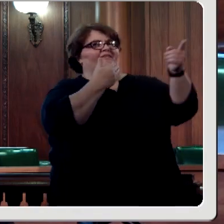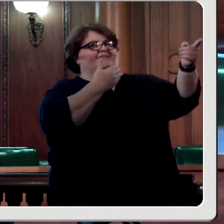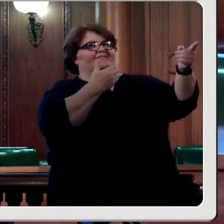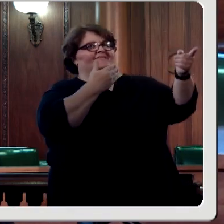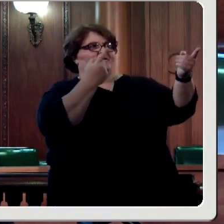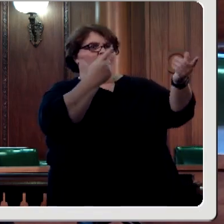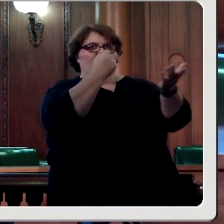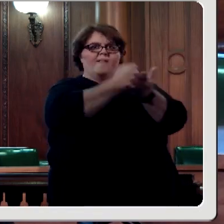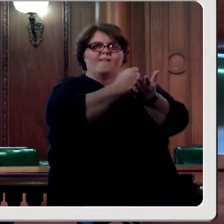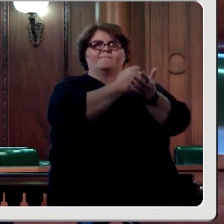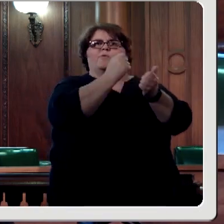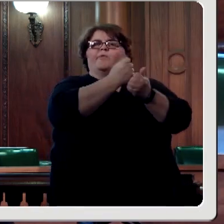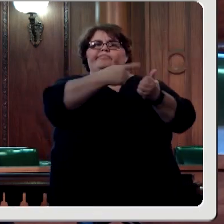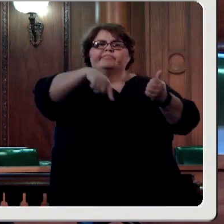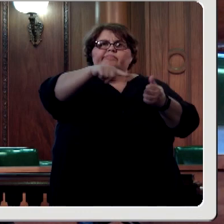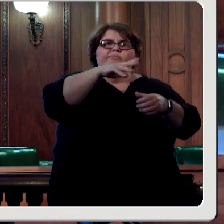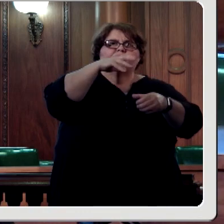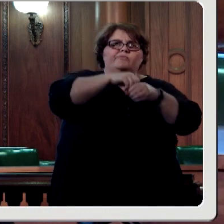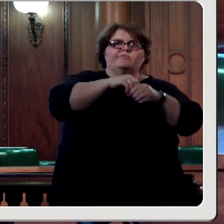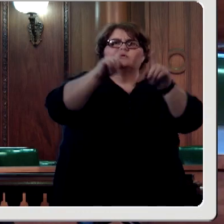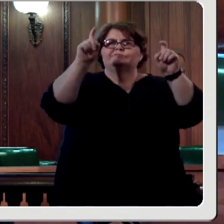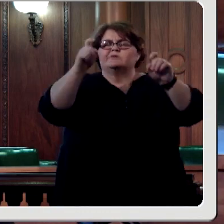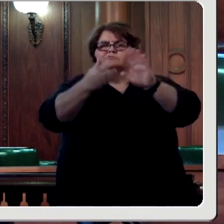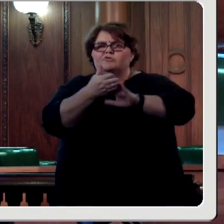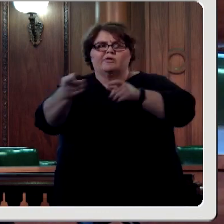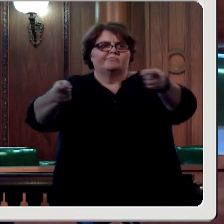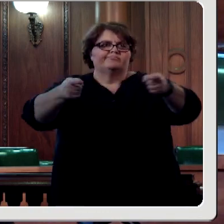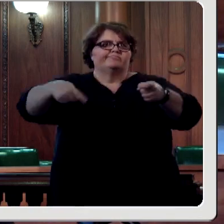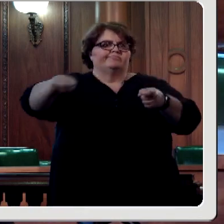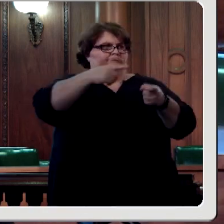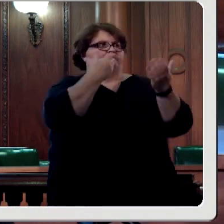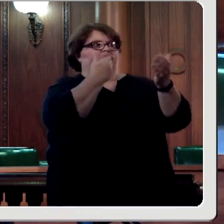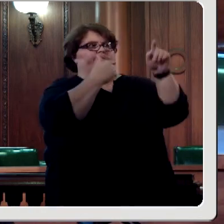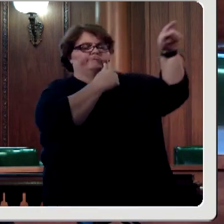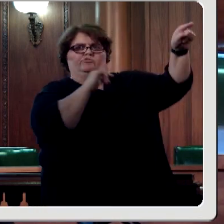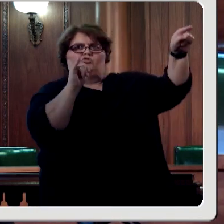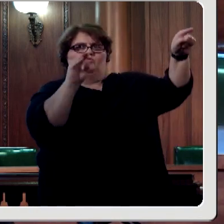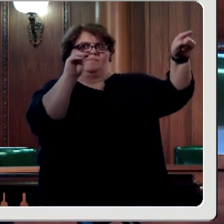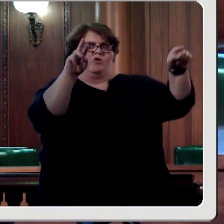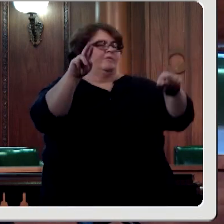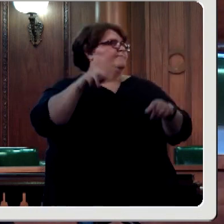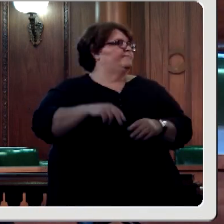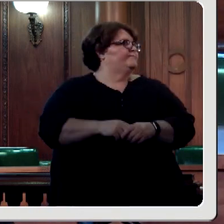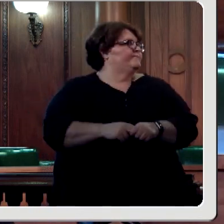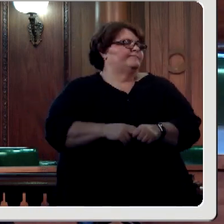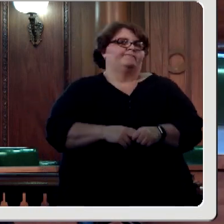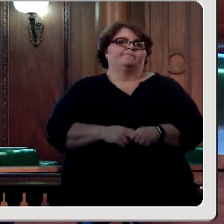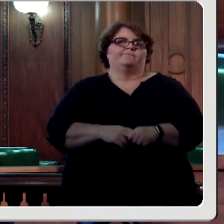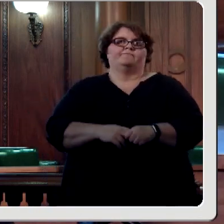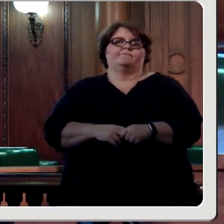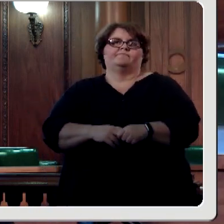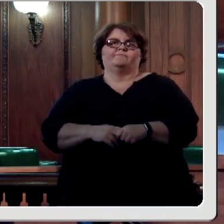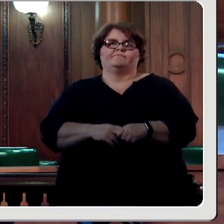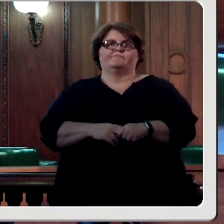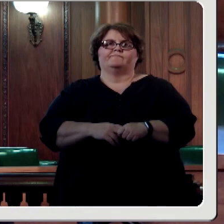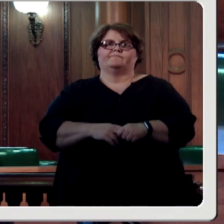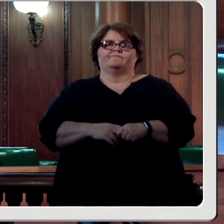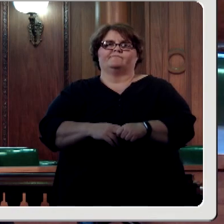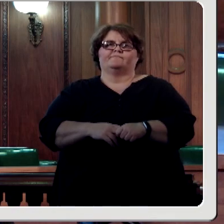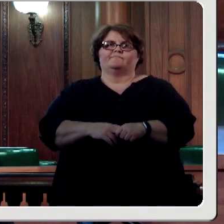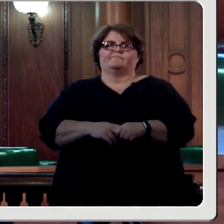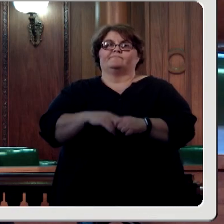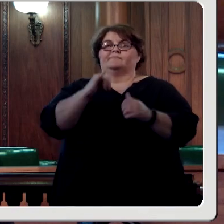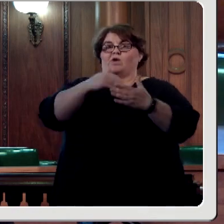too. Before I bring up Dr. Sarah Hessler, Bay State, the Rays of Hope, it's Breast Cancer Month. You will see that the always